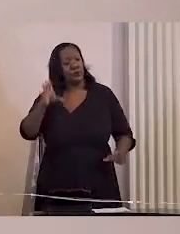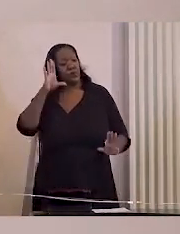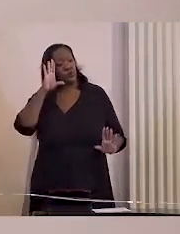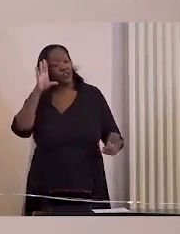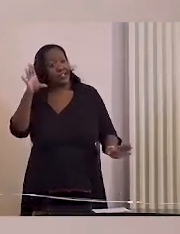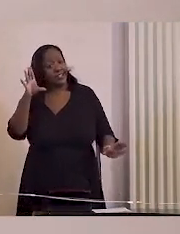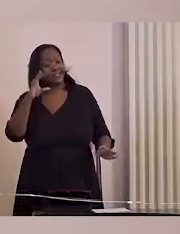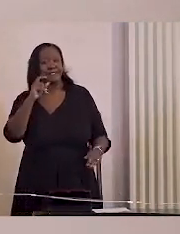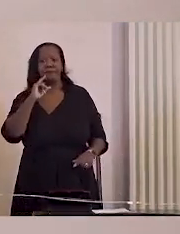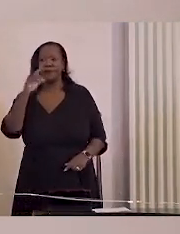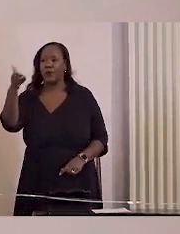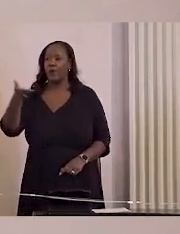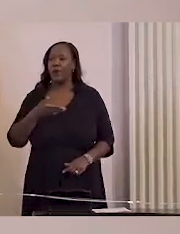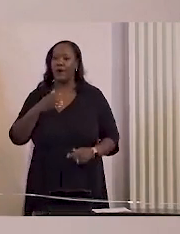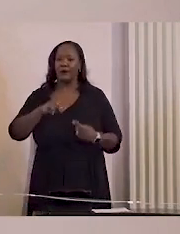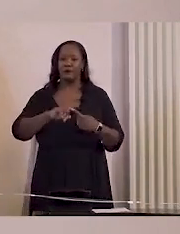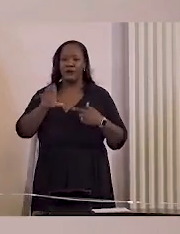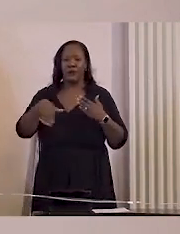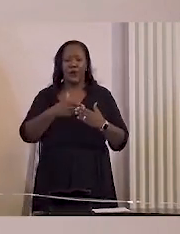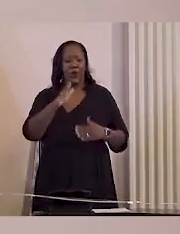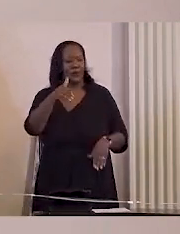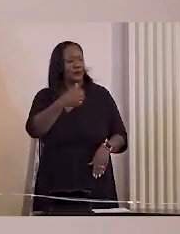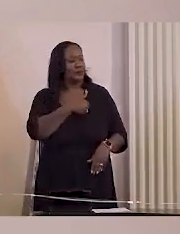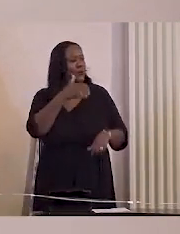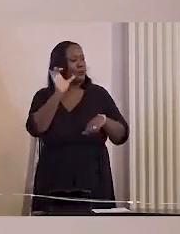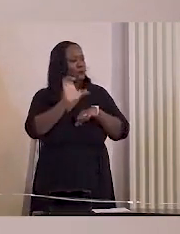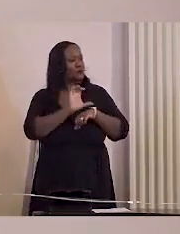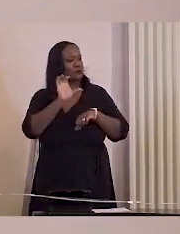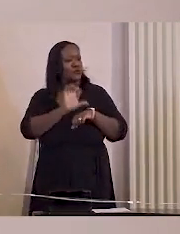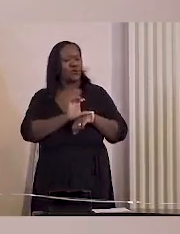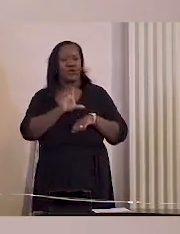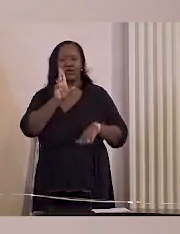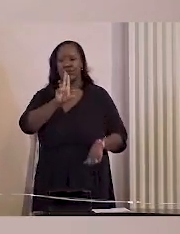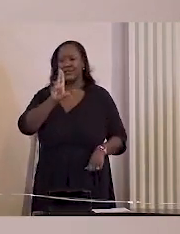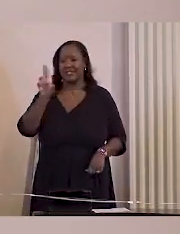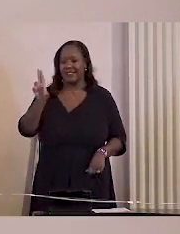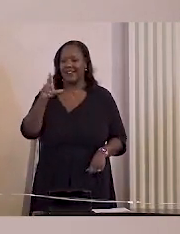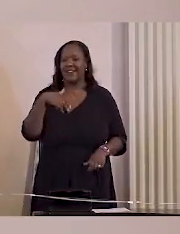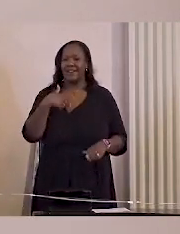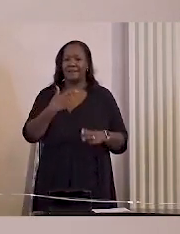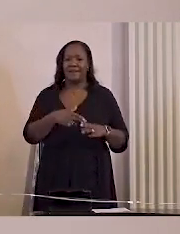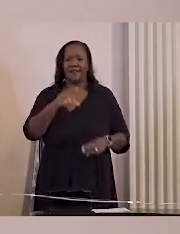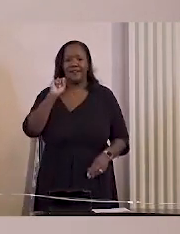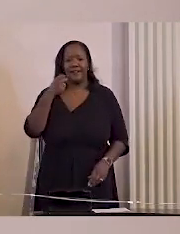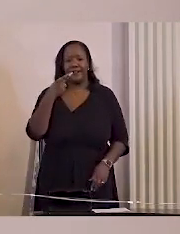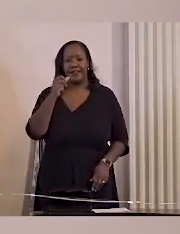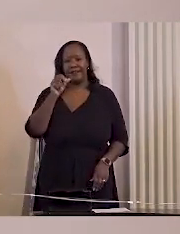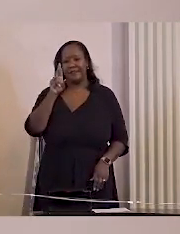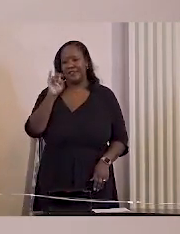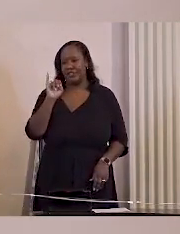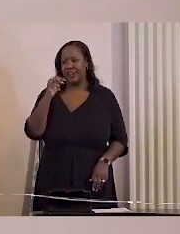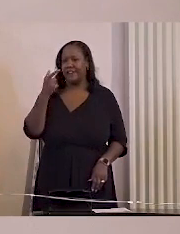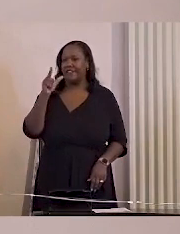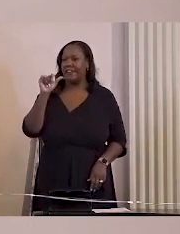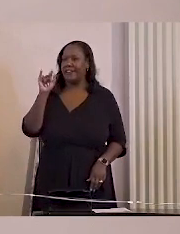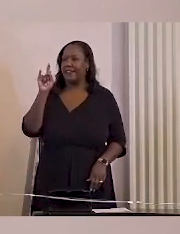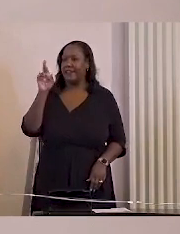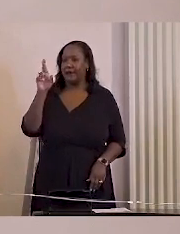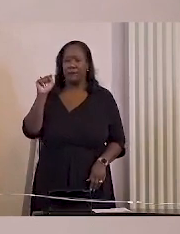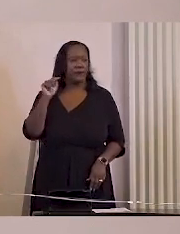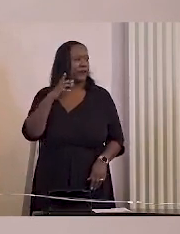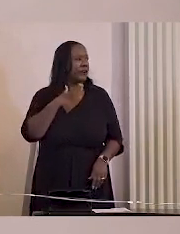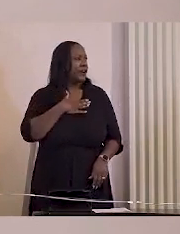Greetings, and welcome to All Souls Church Unitarian. I'm Shari Gilbert, she, her, and I'm your